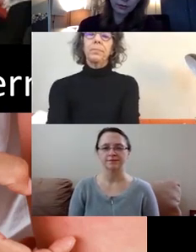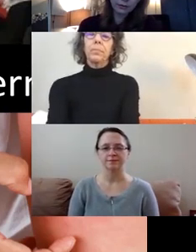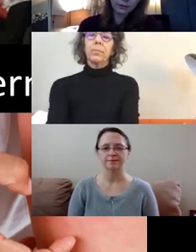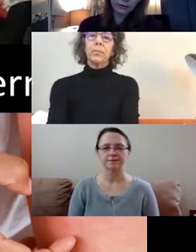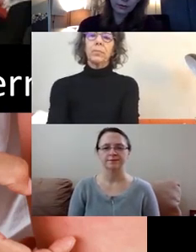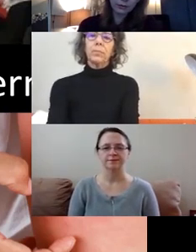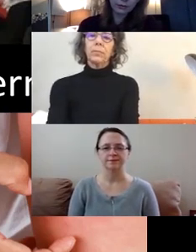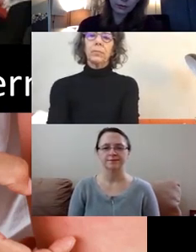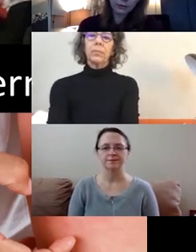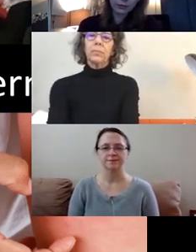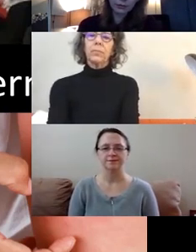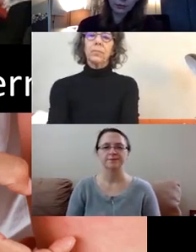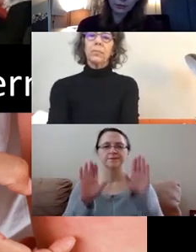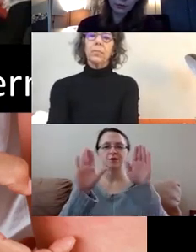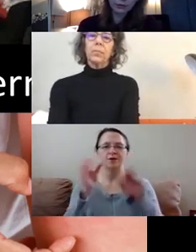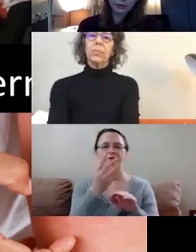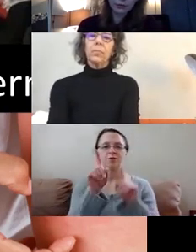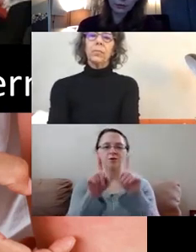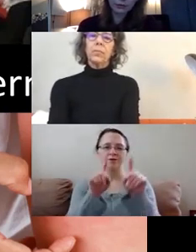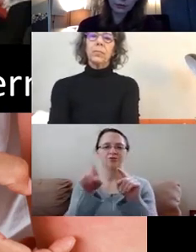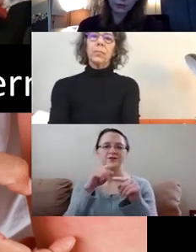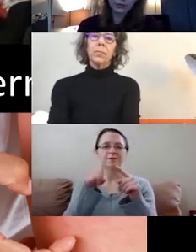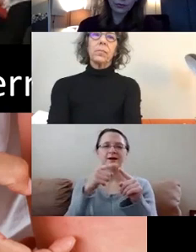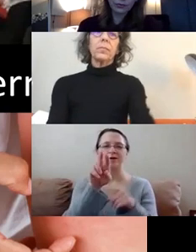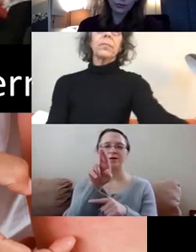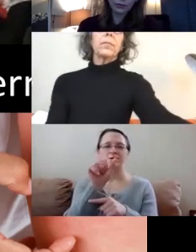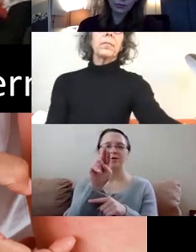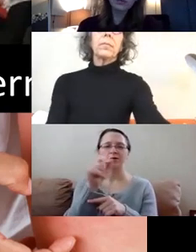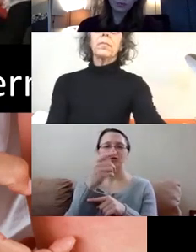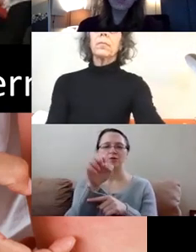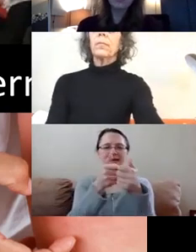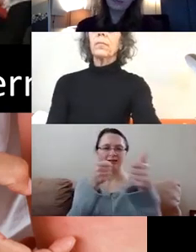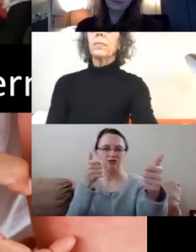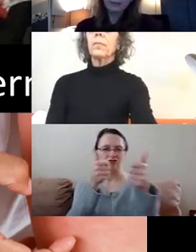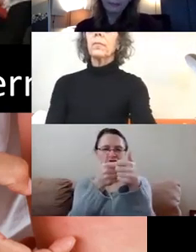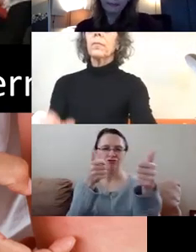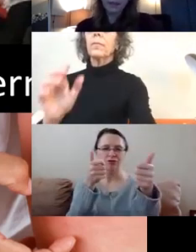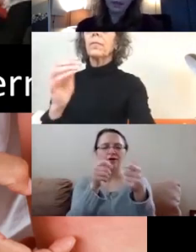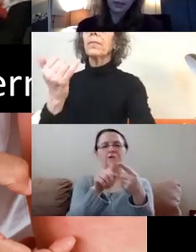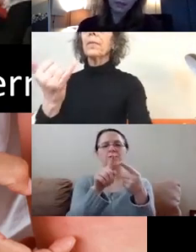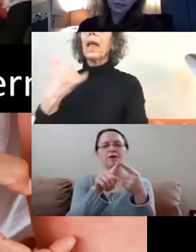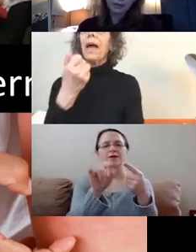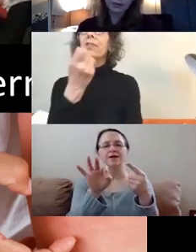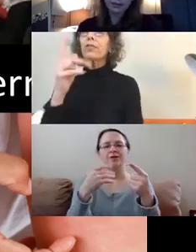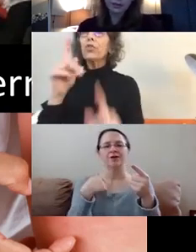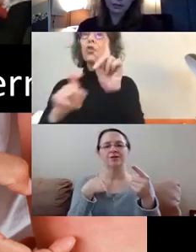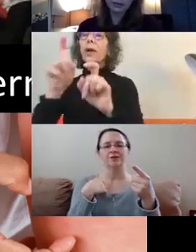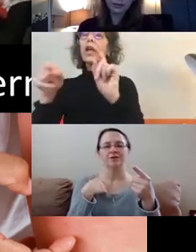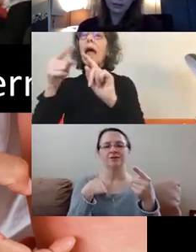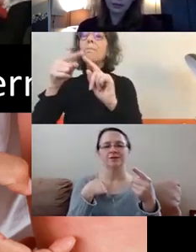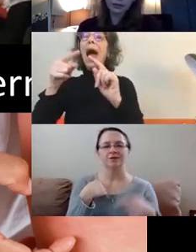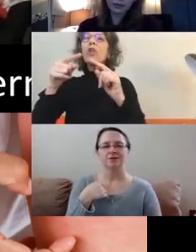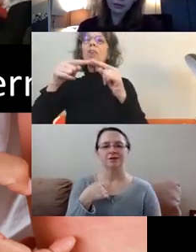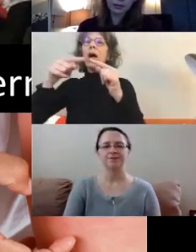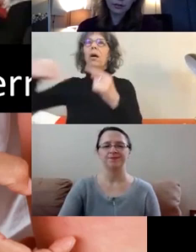Great. Now we have a few questions about the range of the device. One is, if you have multiple devices in the home, can